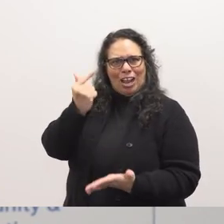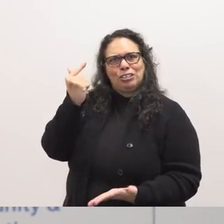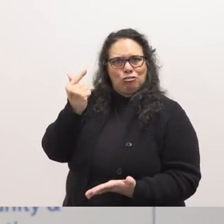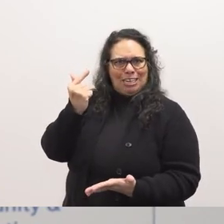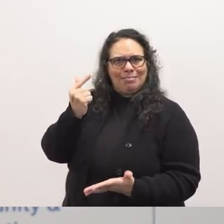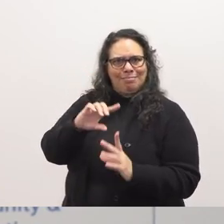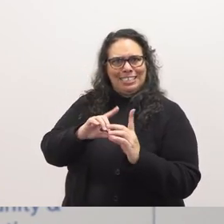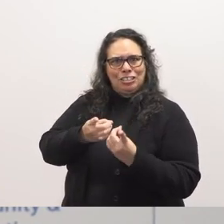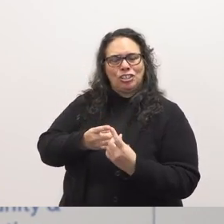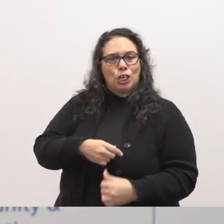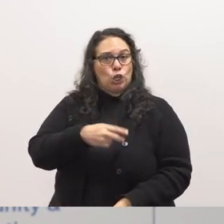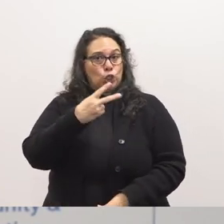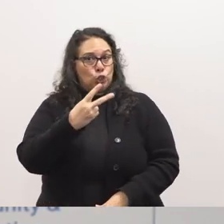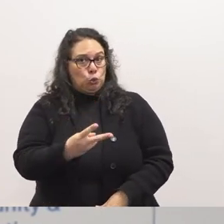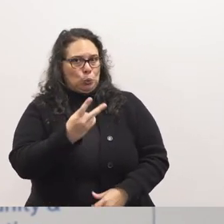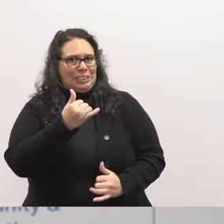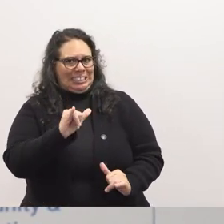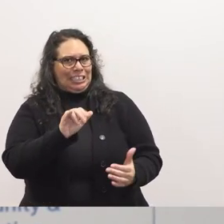enrolled.